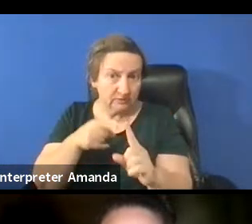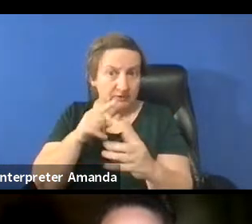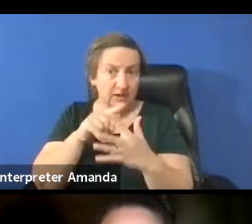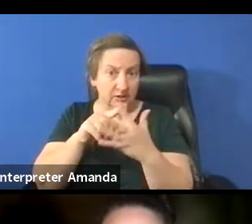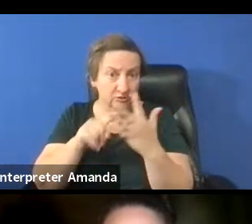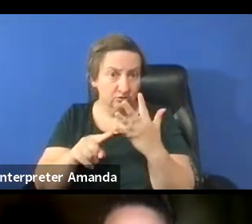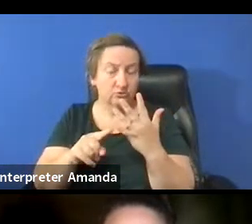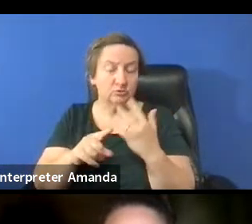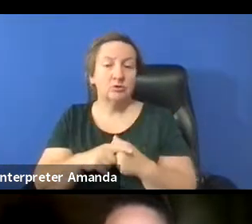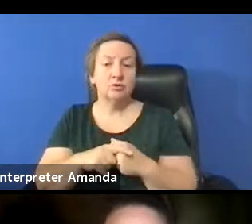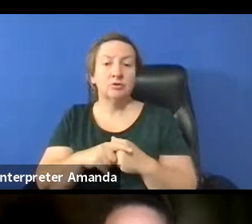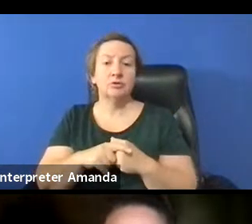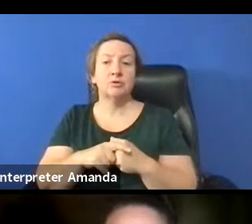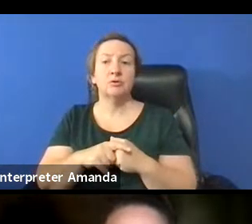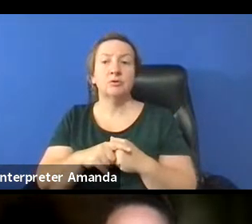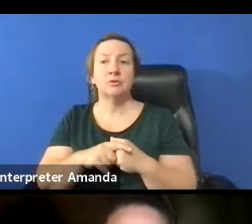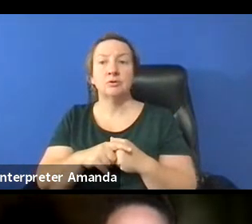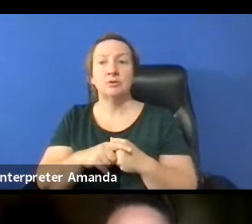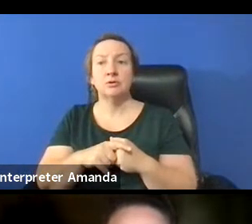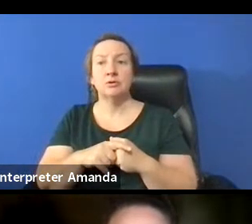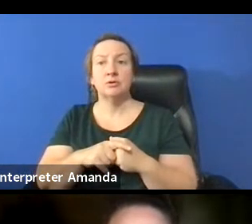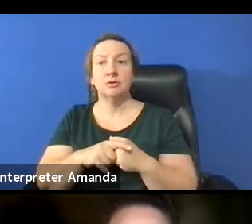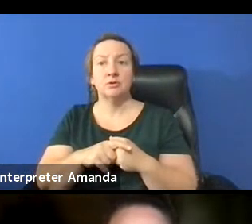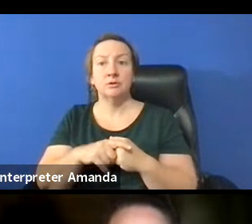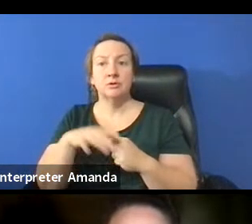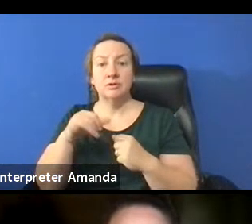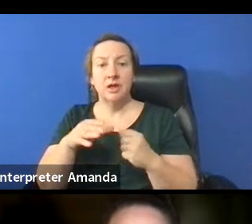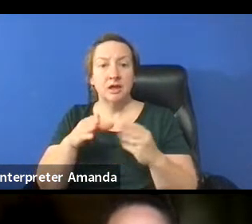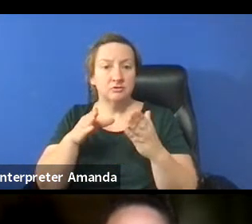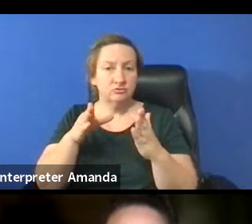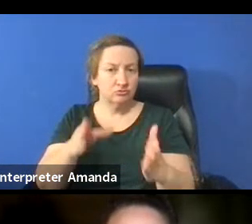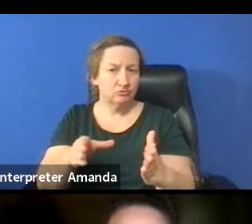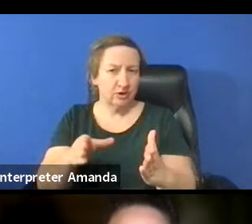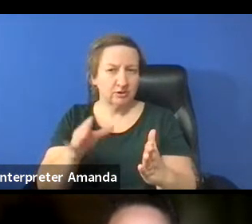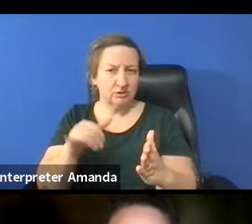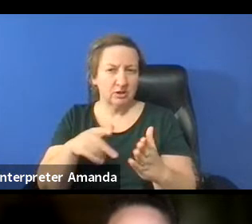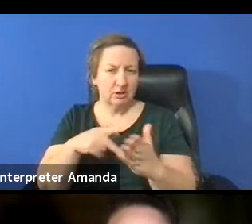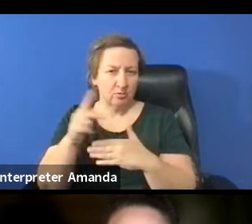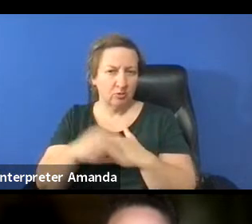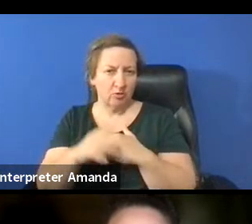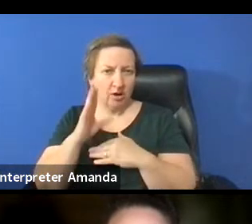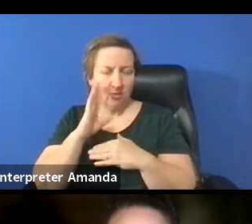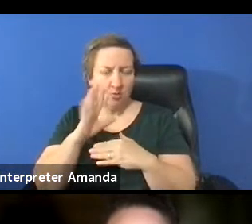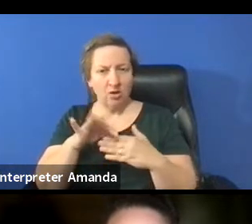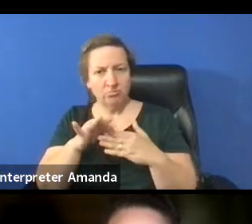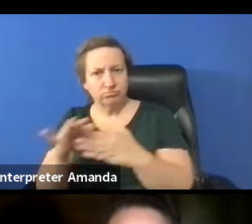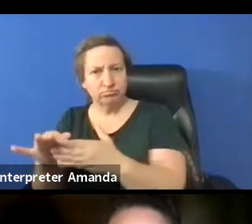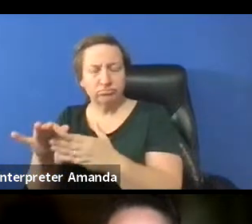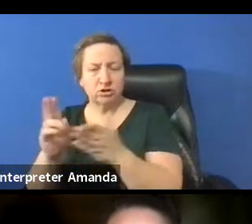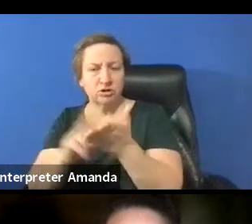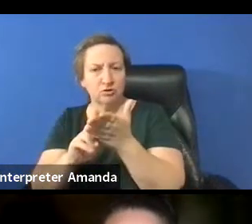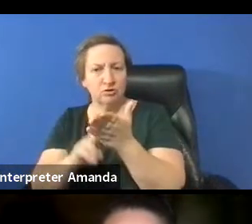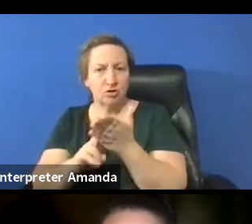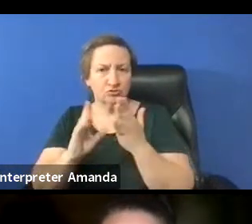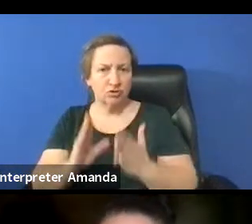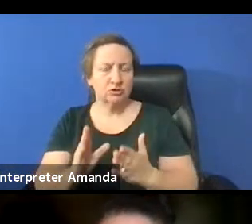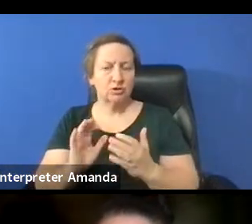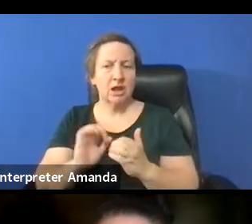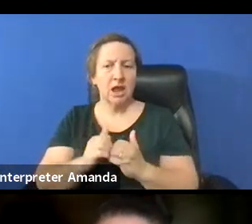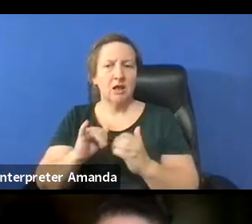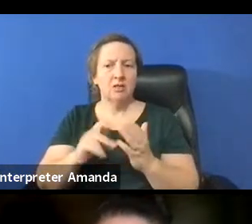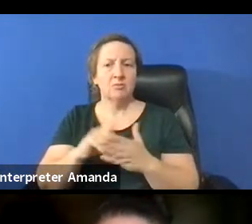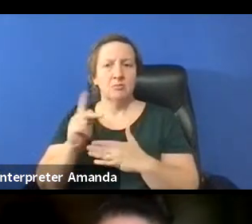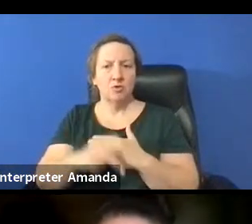and sort of the direction that the program gives to a contractor as to how this project is